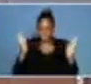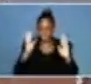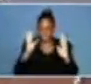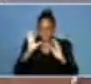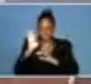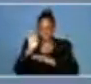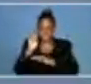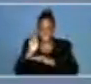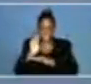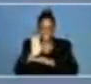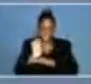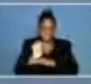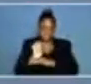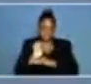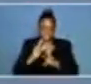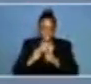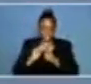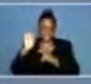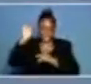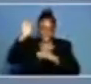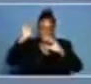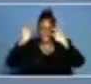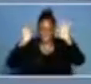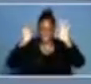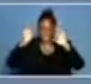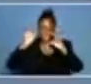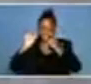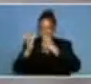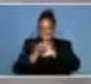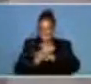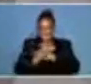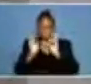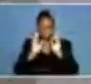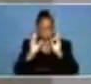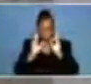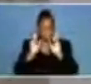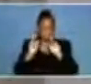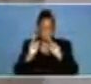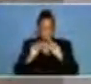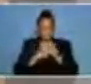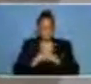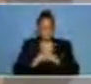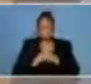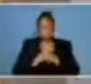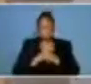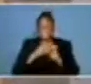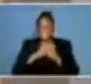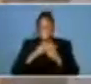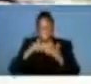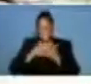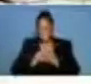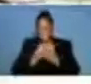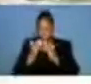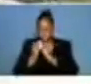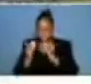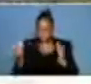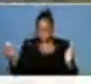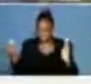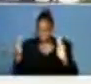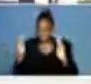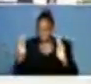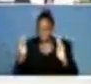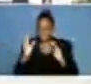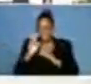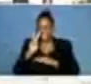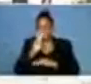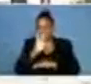take a day or two. And all the lights then change. Be ready to go, man. Facelift will include new dugouts, concession stand, and